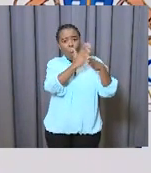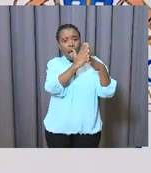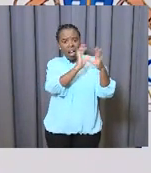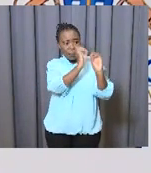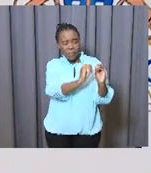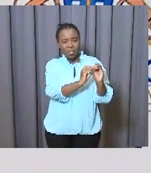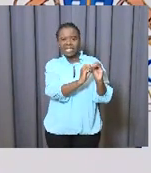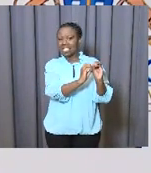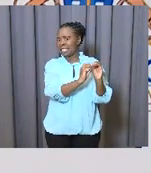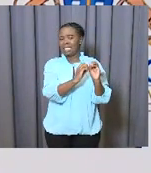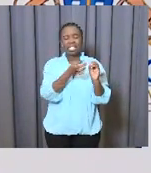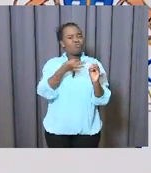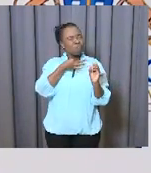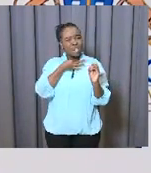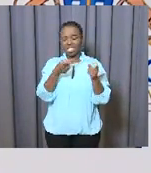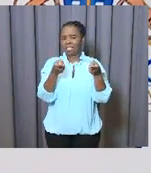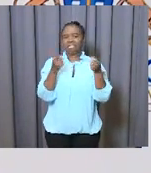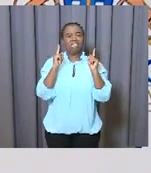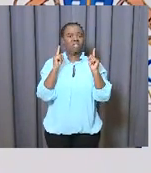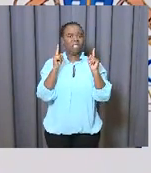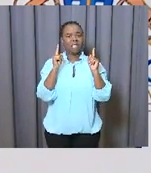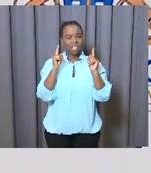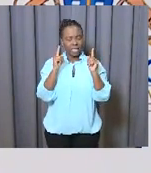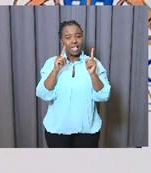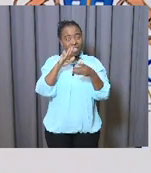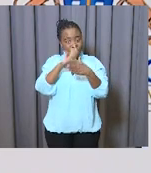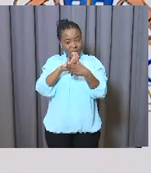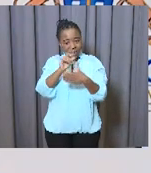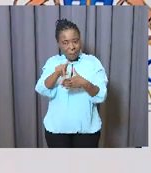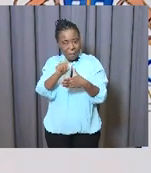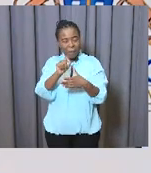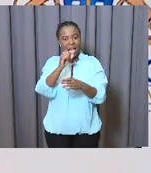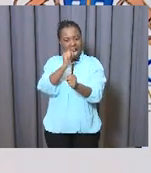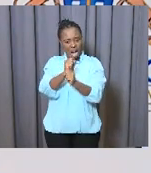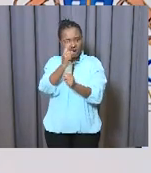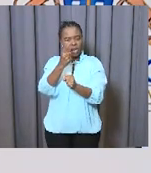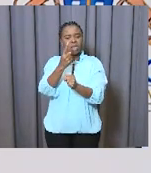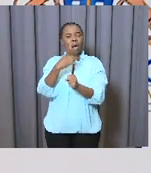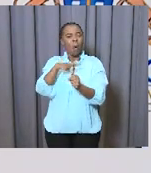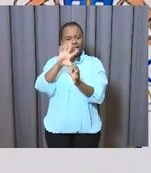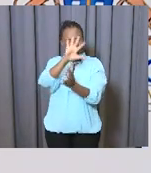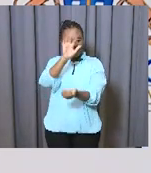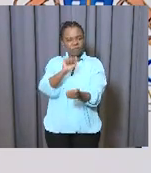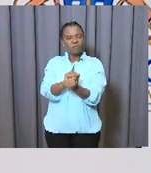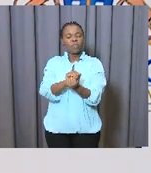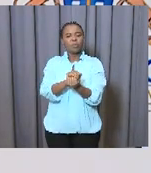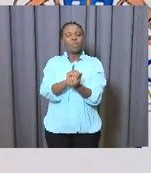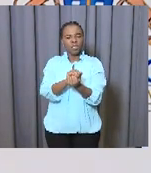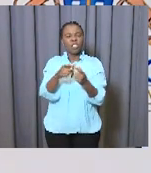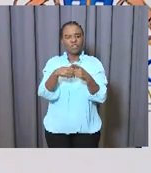it will be a dangerous risk. It is for that reason that we say, and in Gauteng, I want to conclude by saying, we are